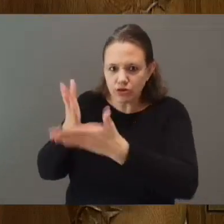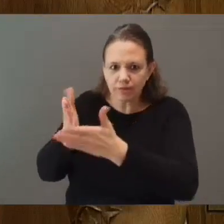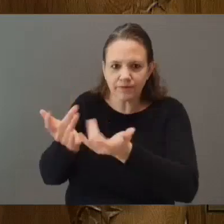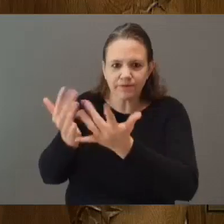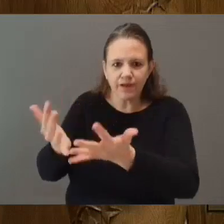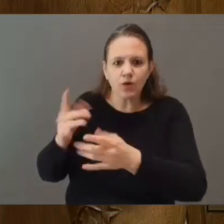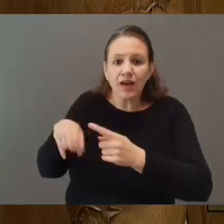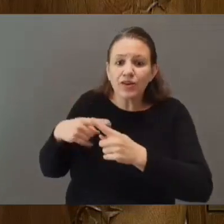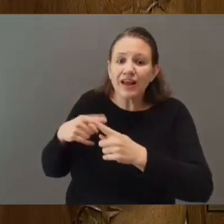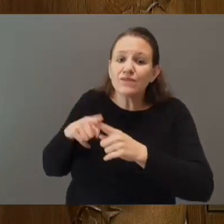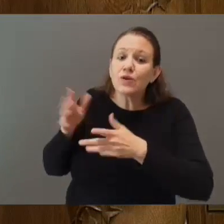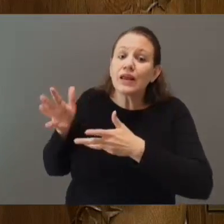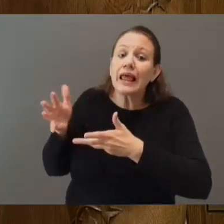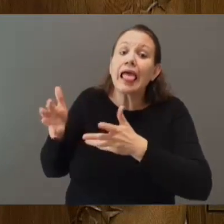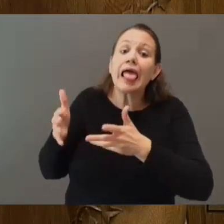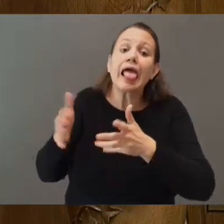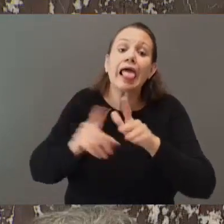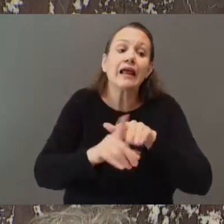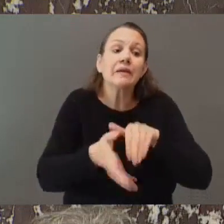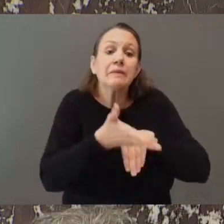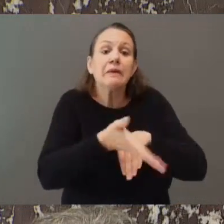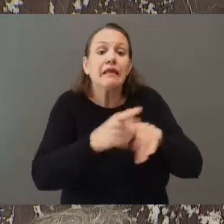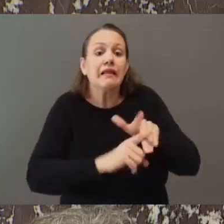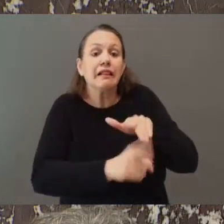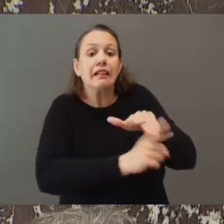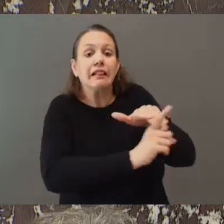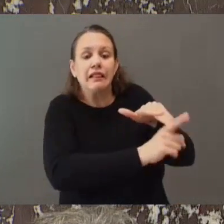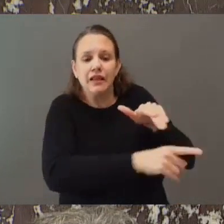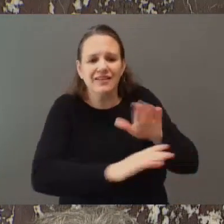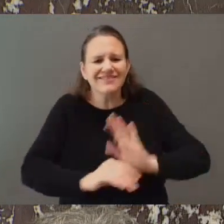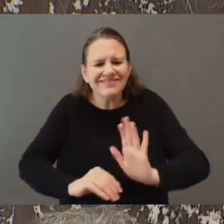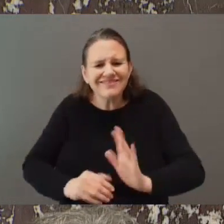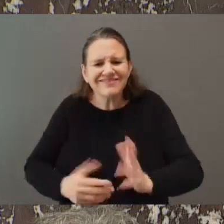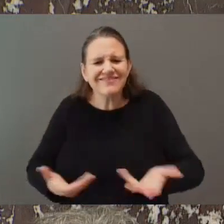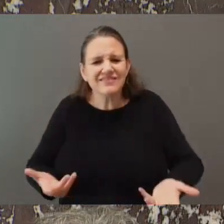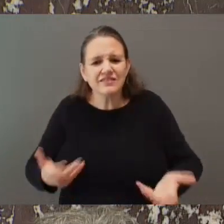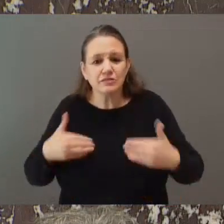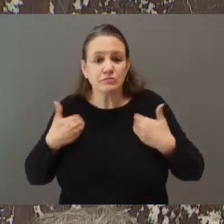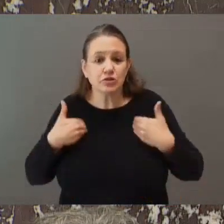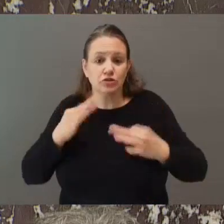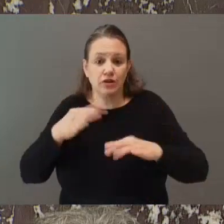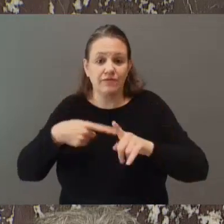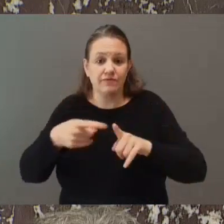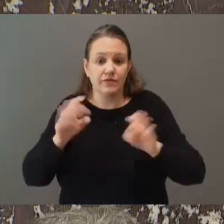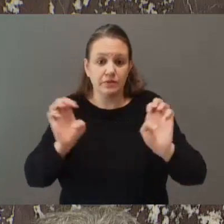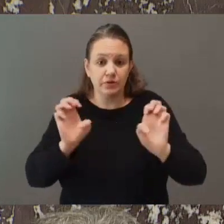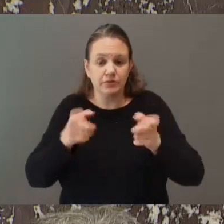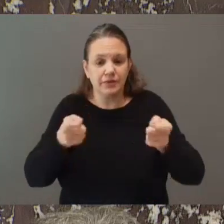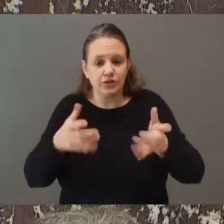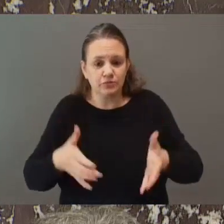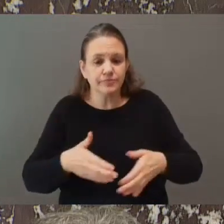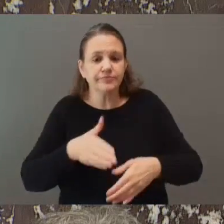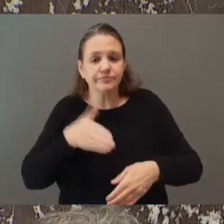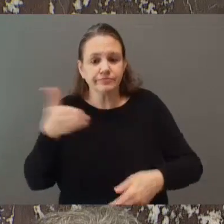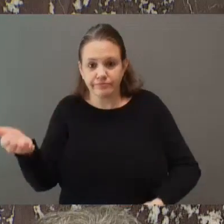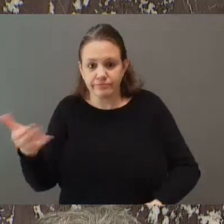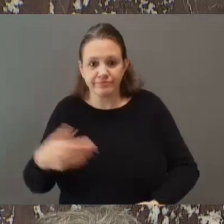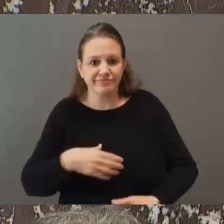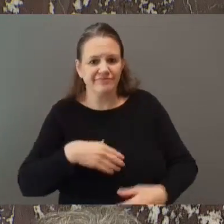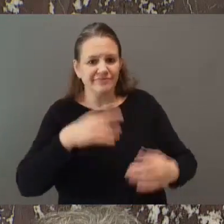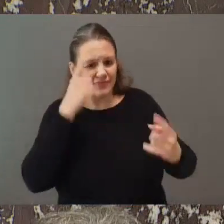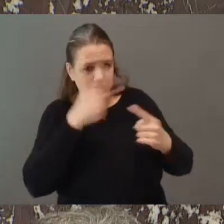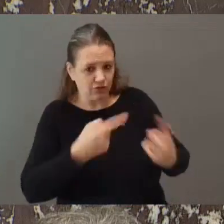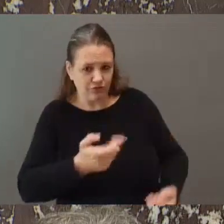Minister of Emergency Management. Mr. Speaker, I reject the characterization being put forward by the leader of